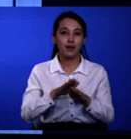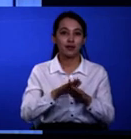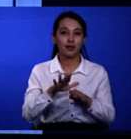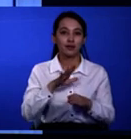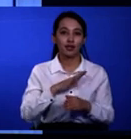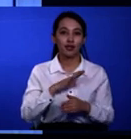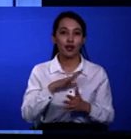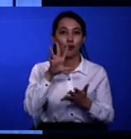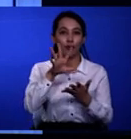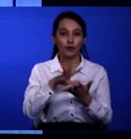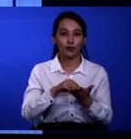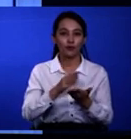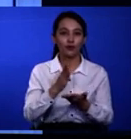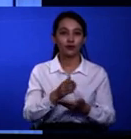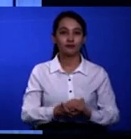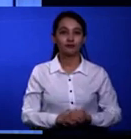oling.